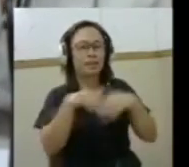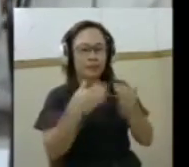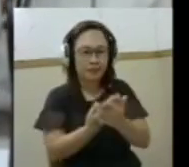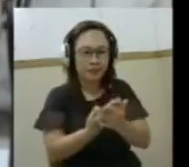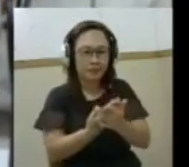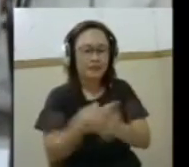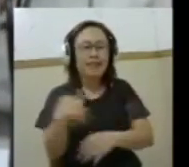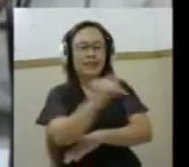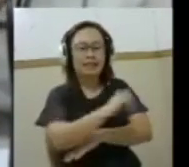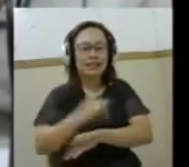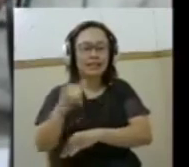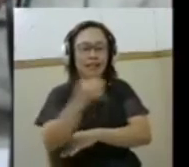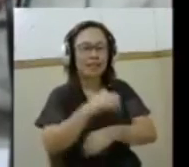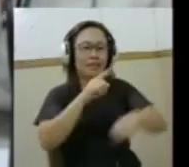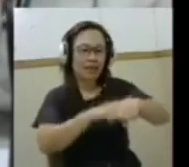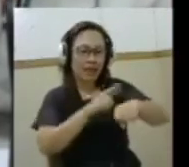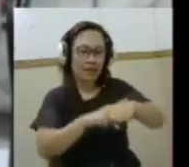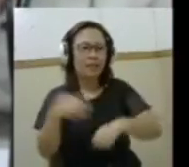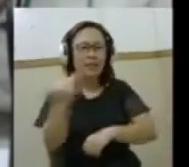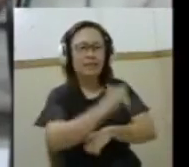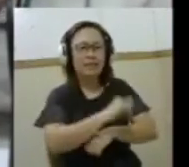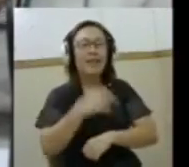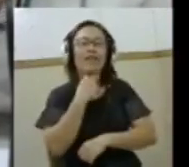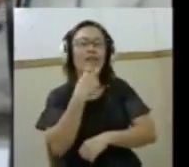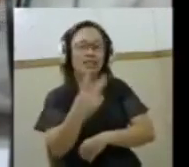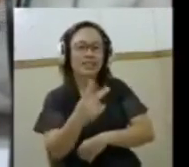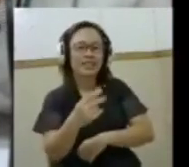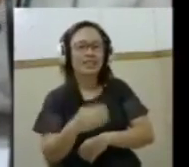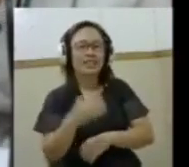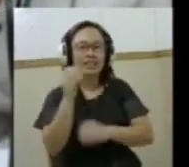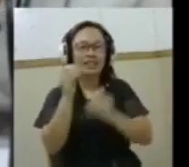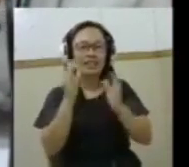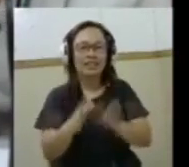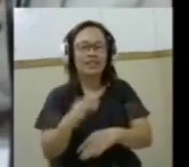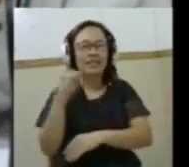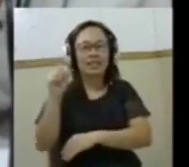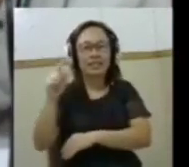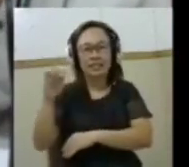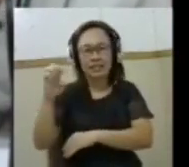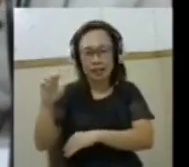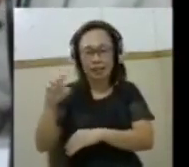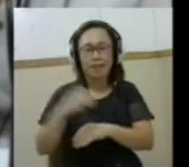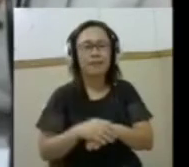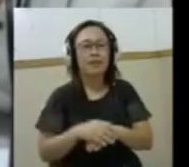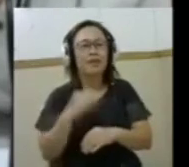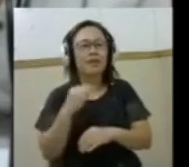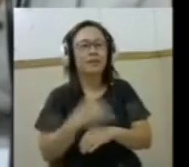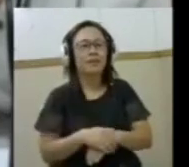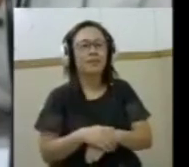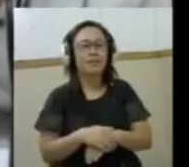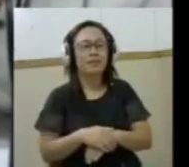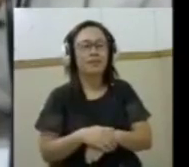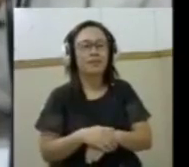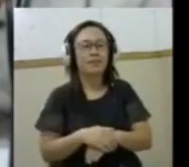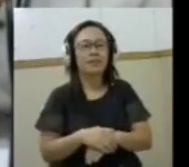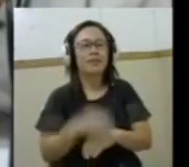Same station. Same time And same voices. This is Teacher Steve M. Nolado from Apu Makoti National High School.